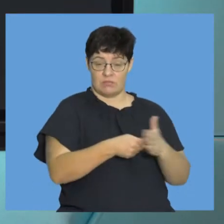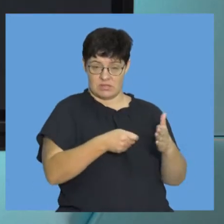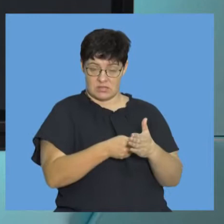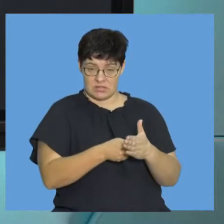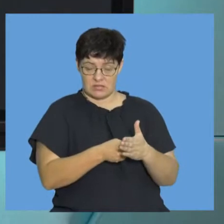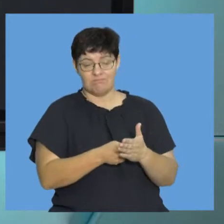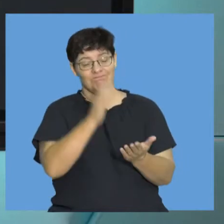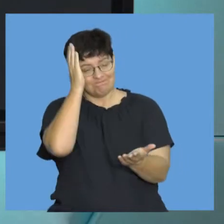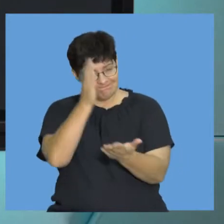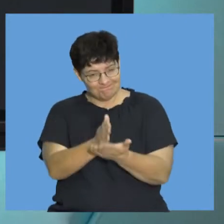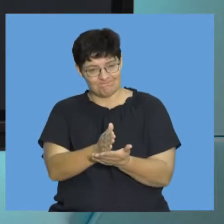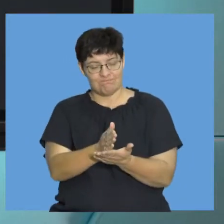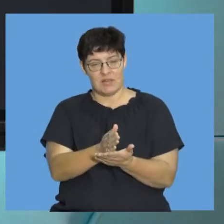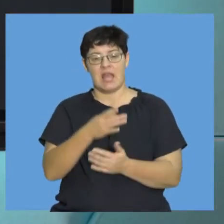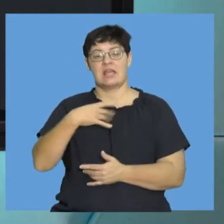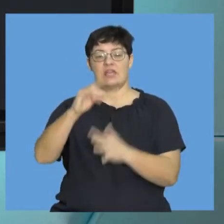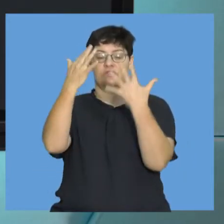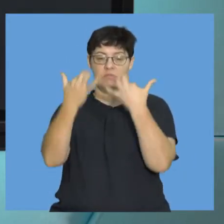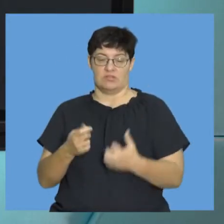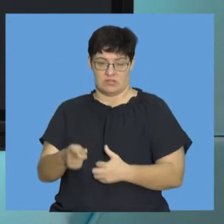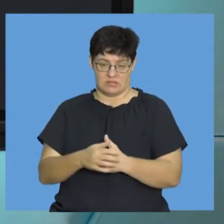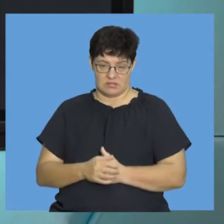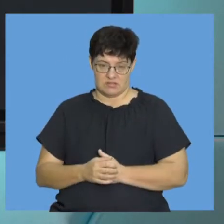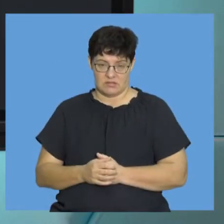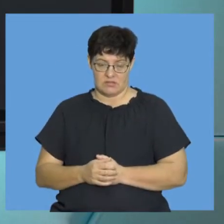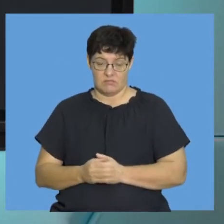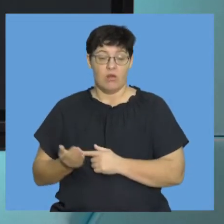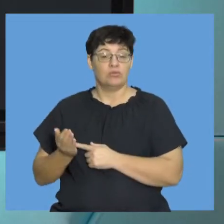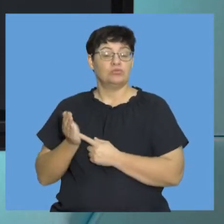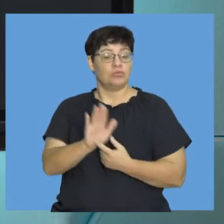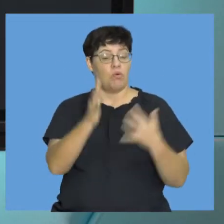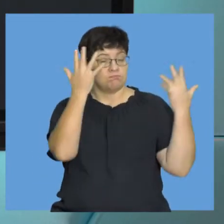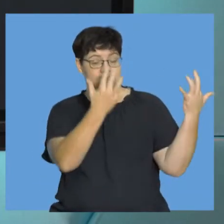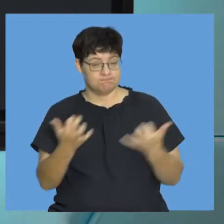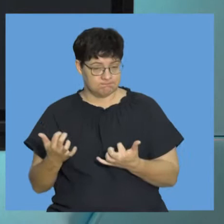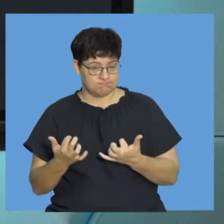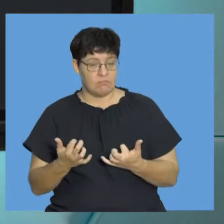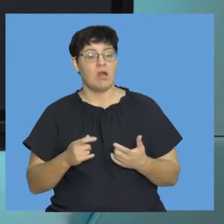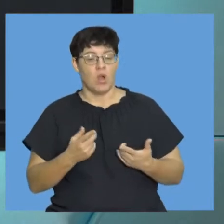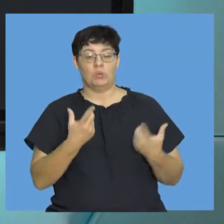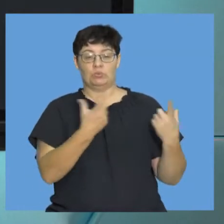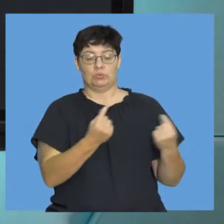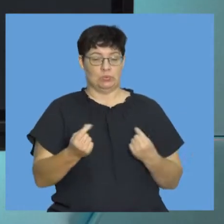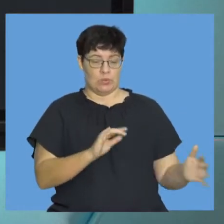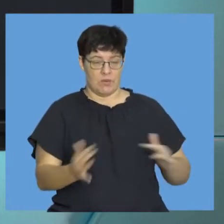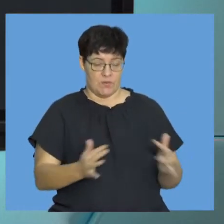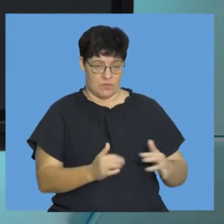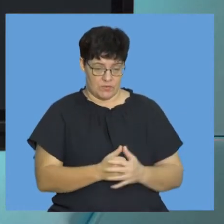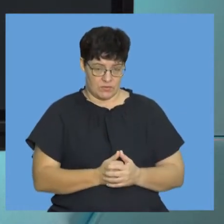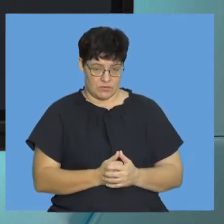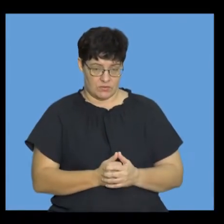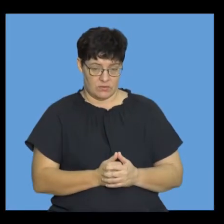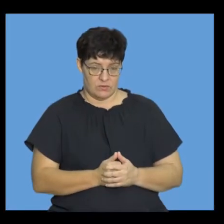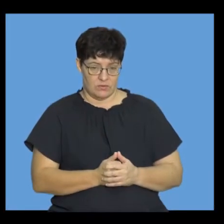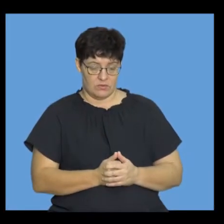directly into the cash budget. Obviously, you're going to show your calculations as to how you got those figures. But your payments to